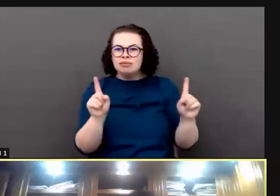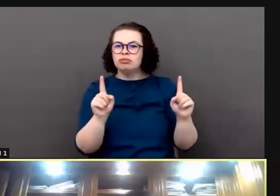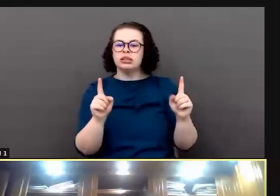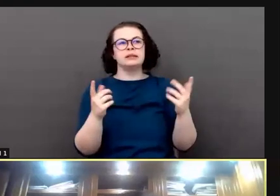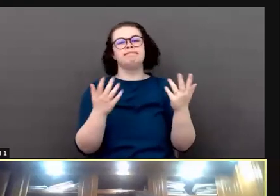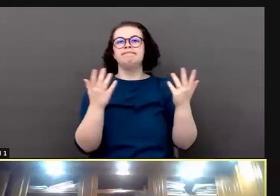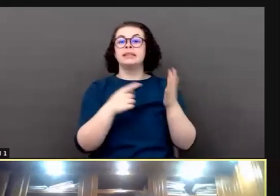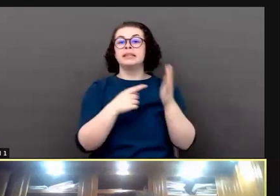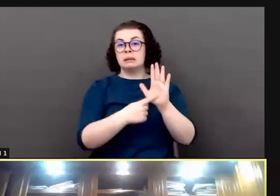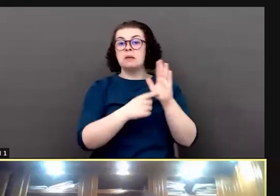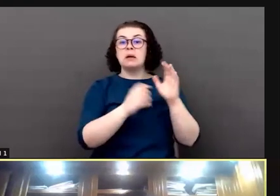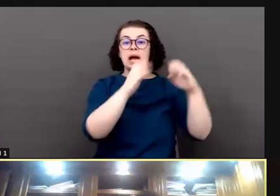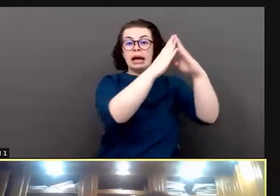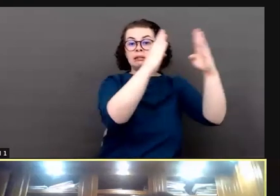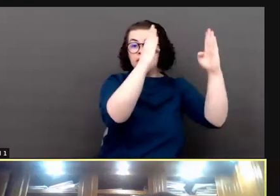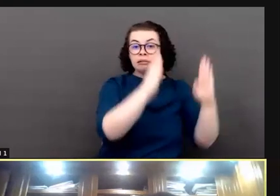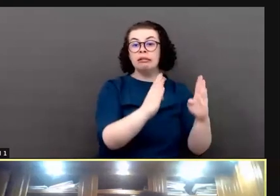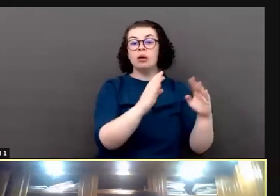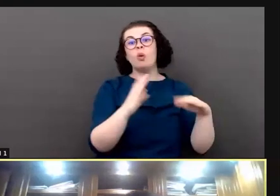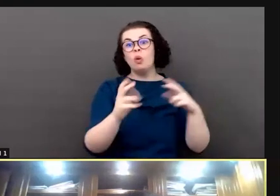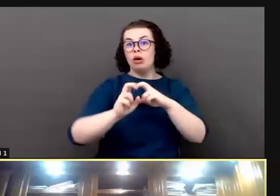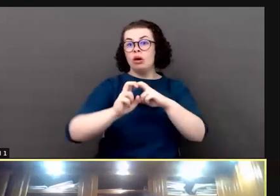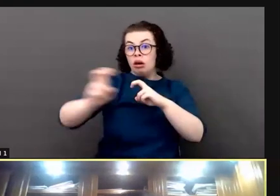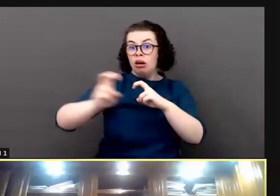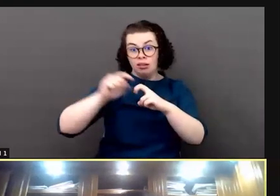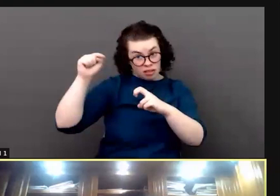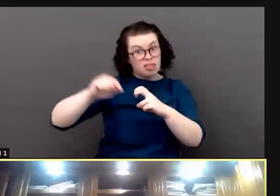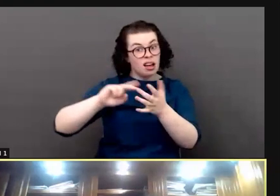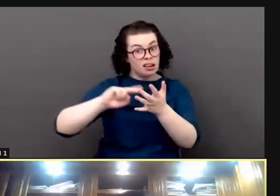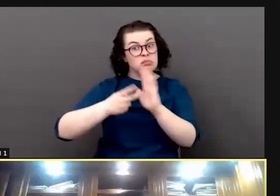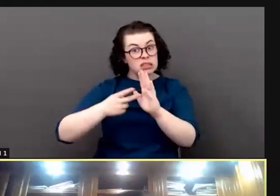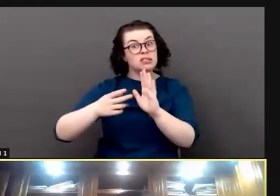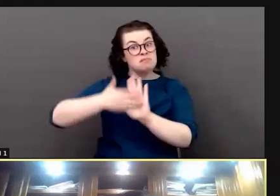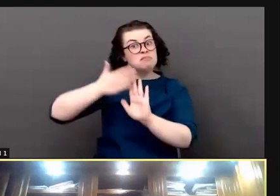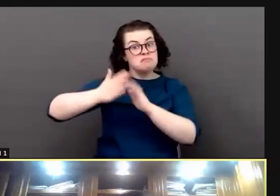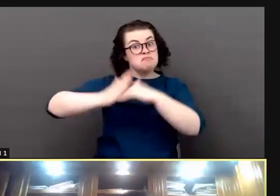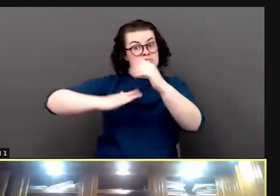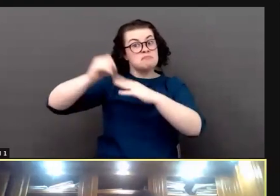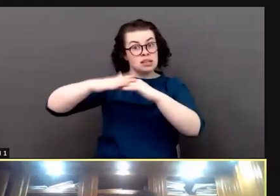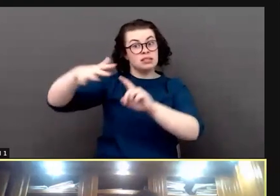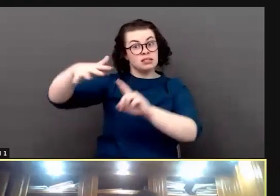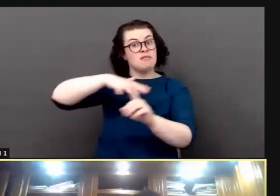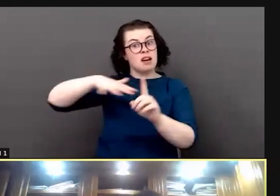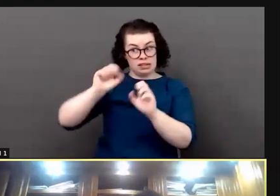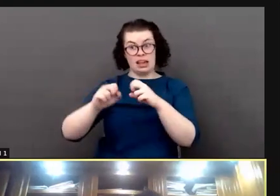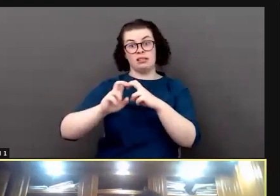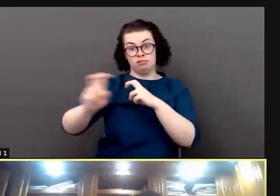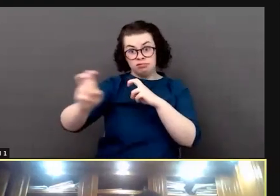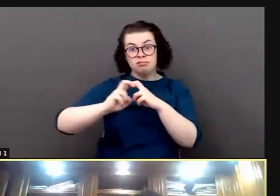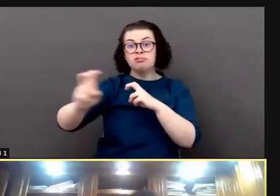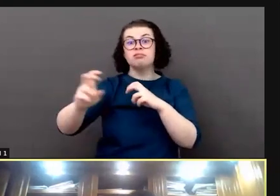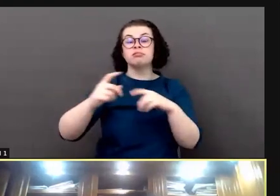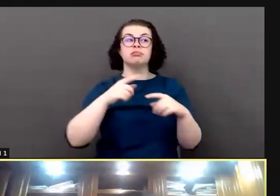that related to transport, specific requirements for some public buildings, but also, as I mentioned before,